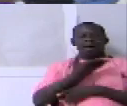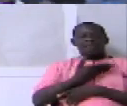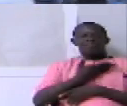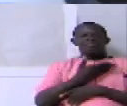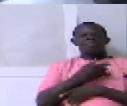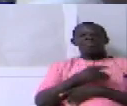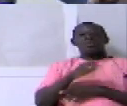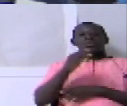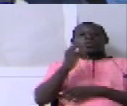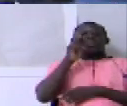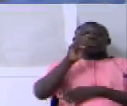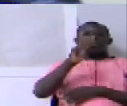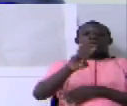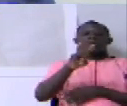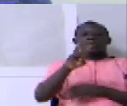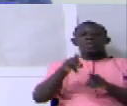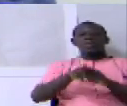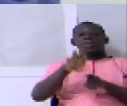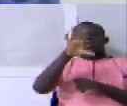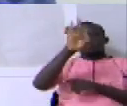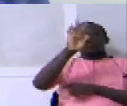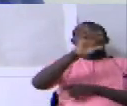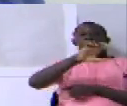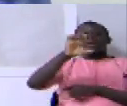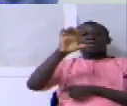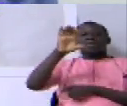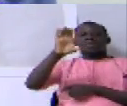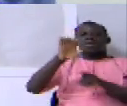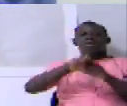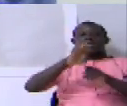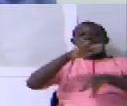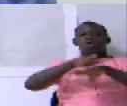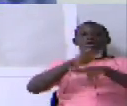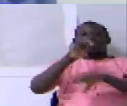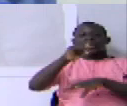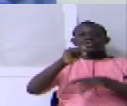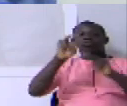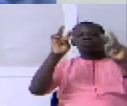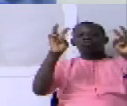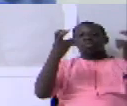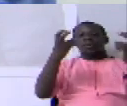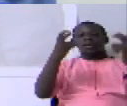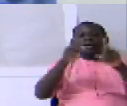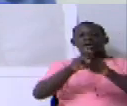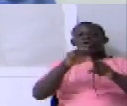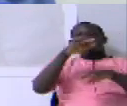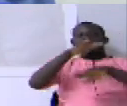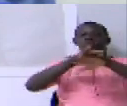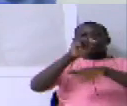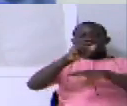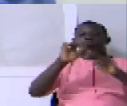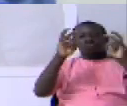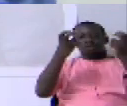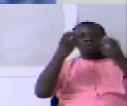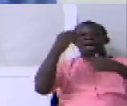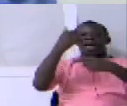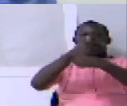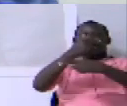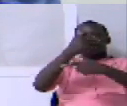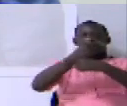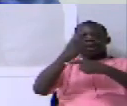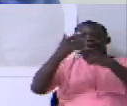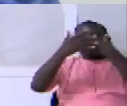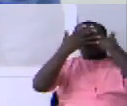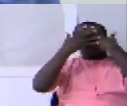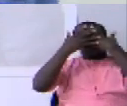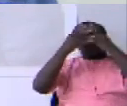Have you watched the TRRC hearings on this subject, on this theme, the Gambia Prison Service?